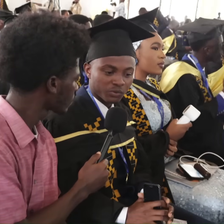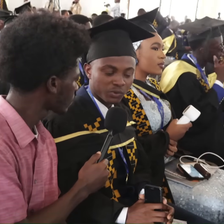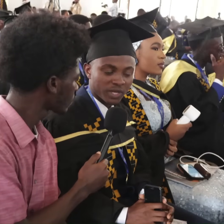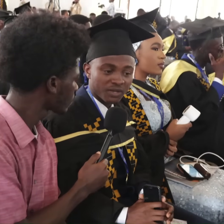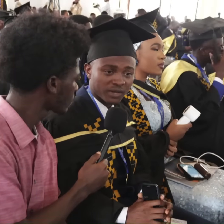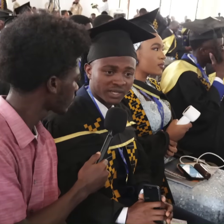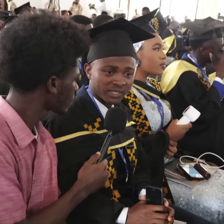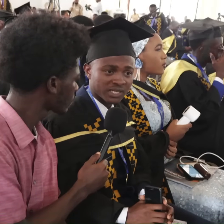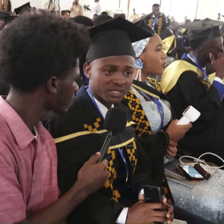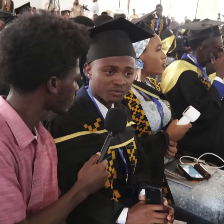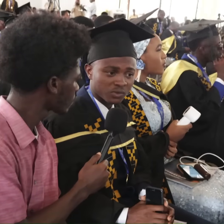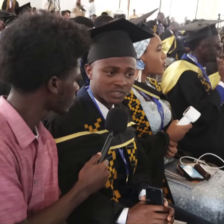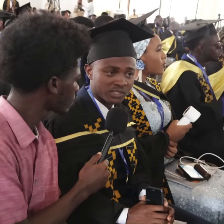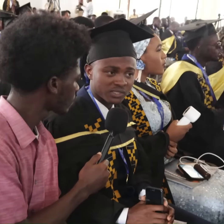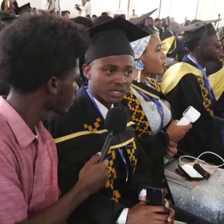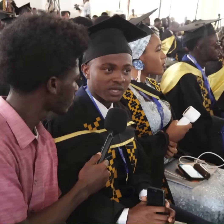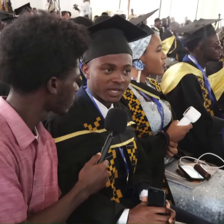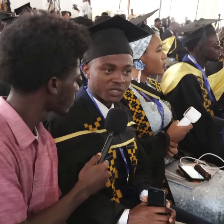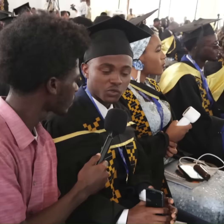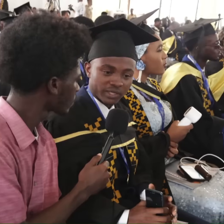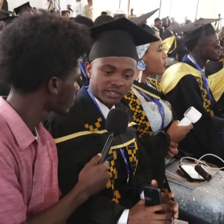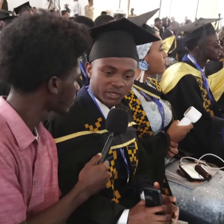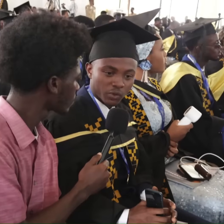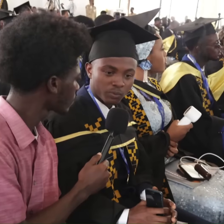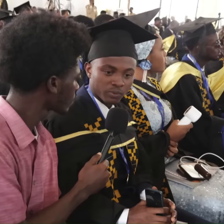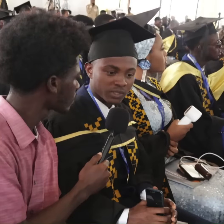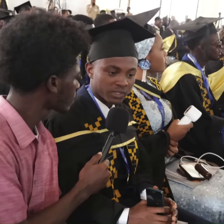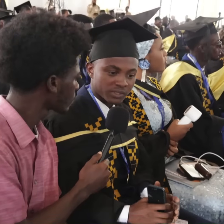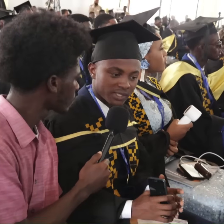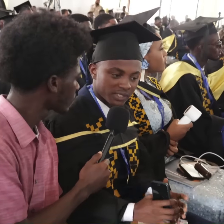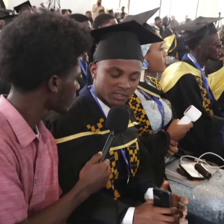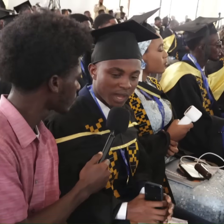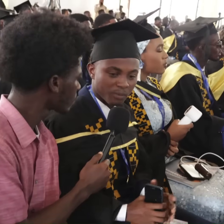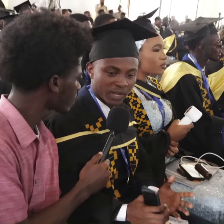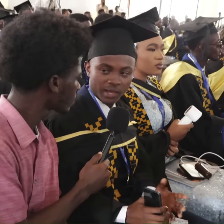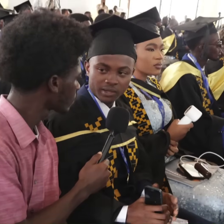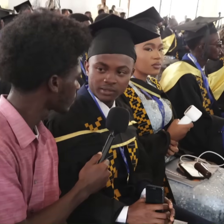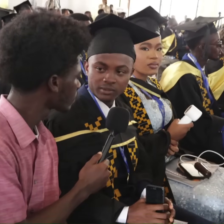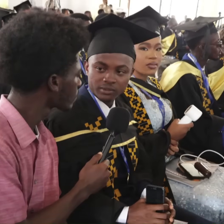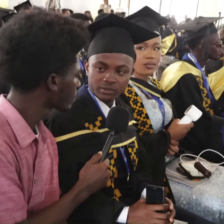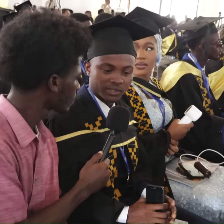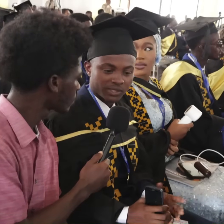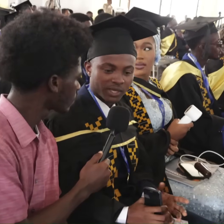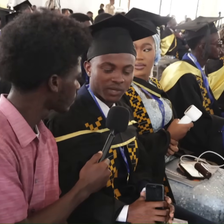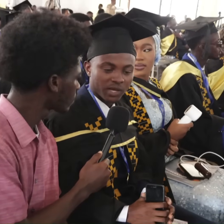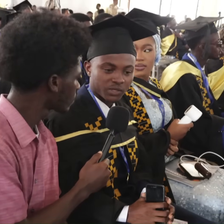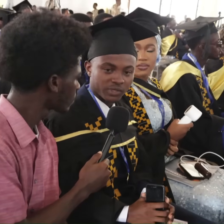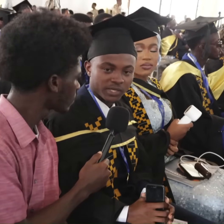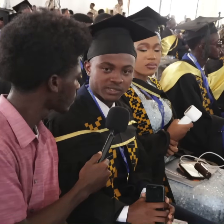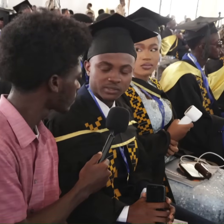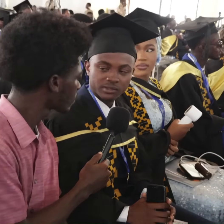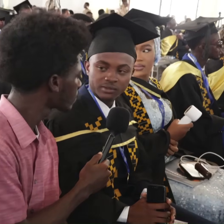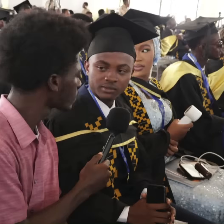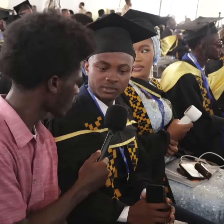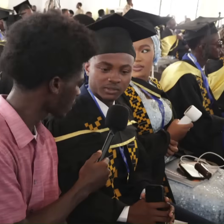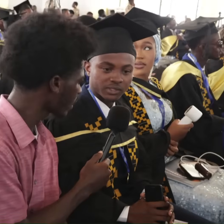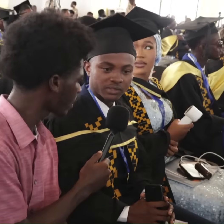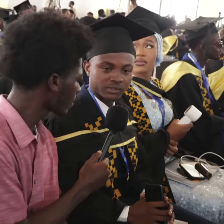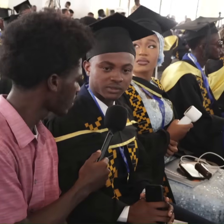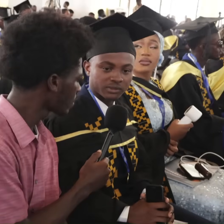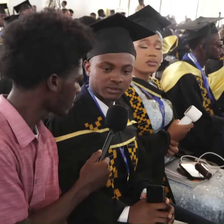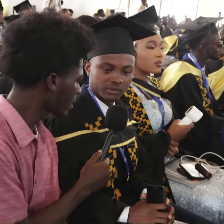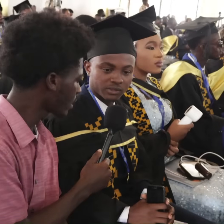so if you are going through any financial difficulties and you need help, just apply. You get